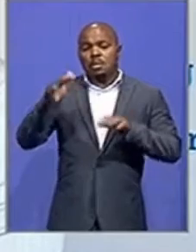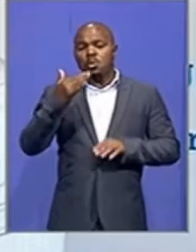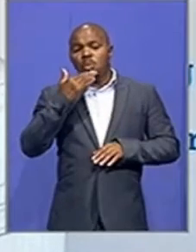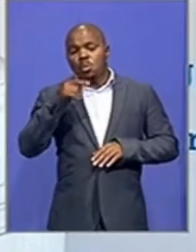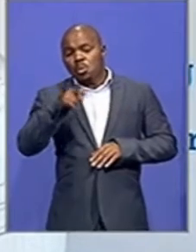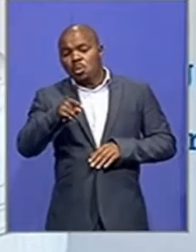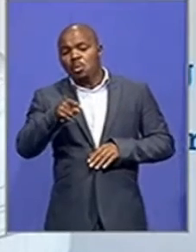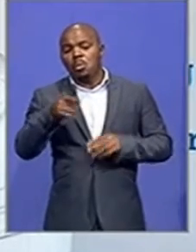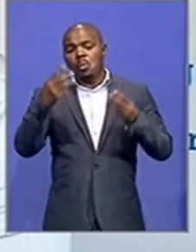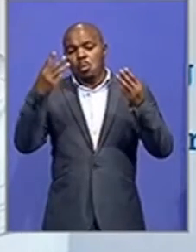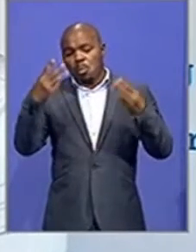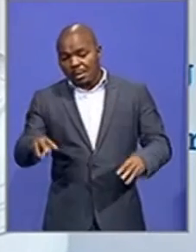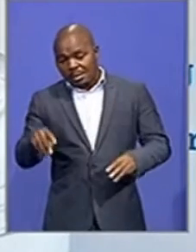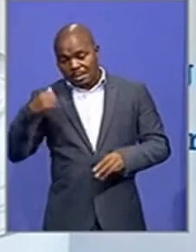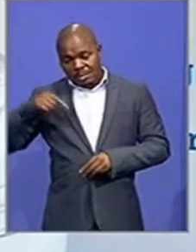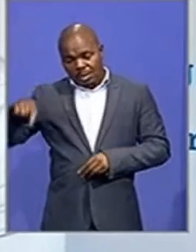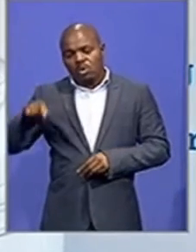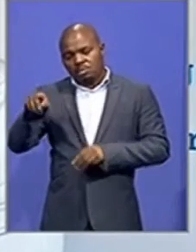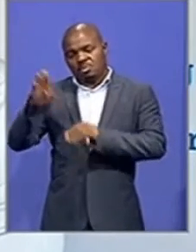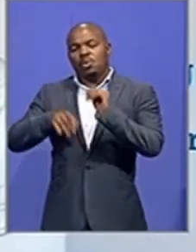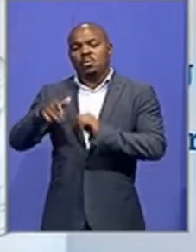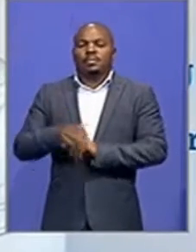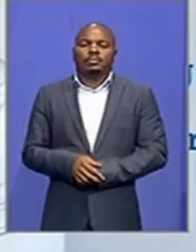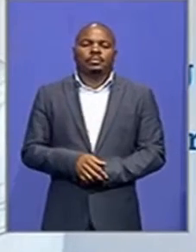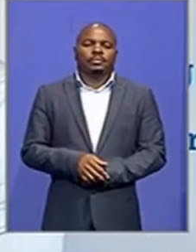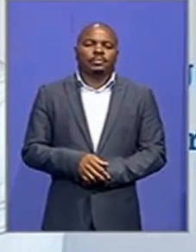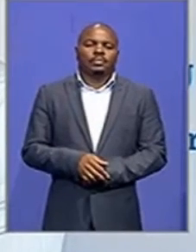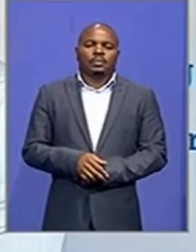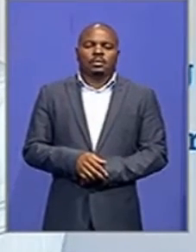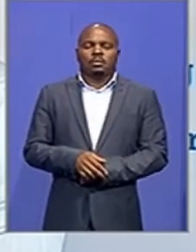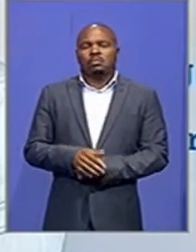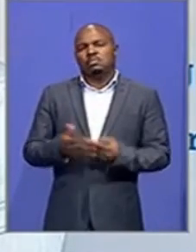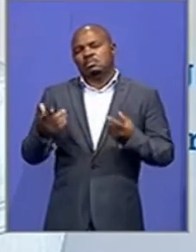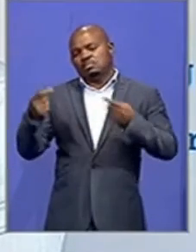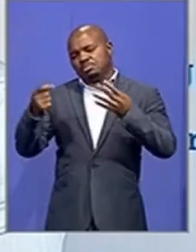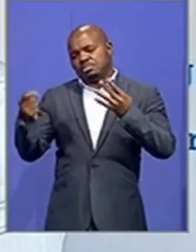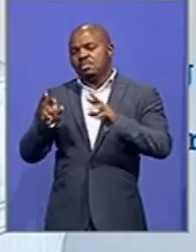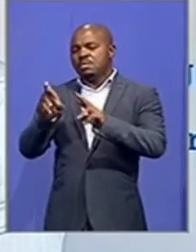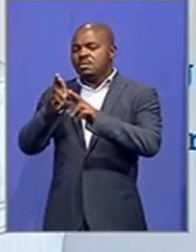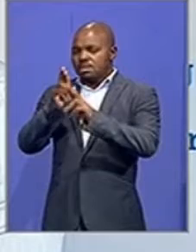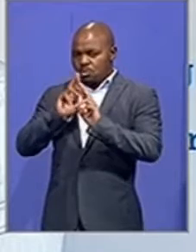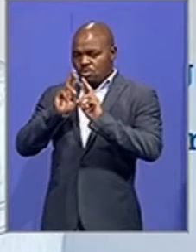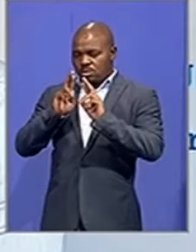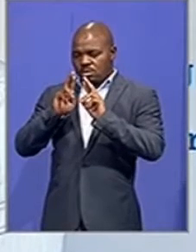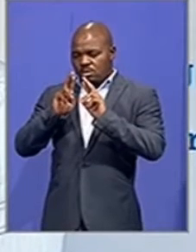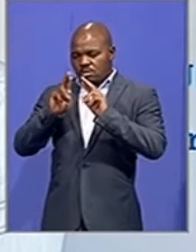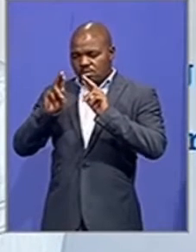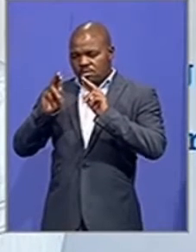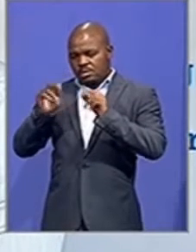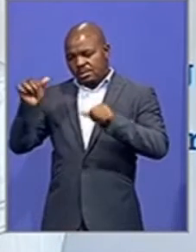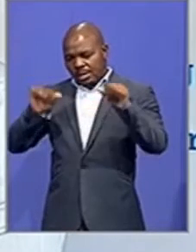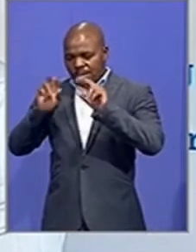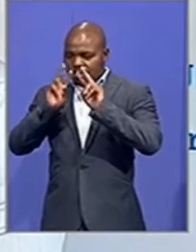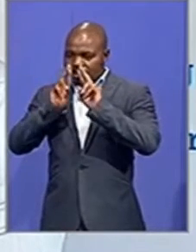masepala mehato. There's several reports, forensic reports that have been